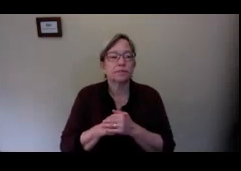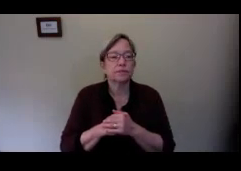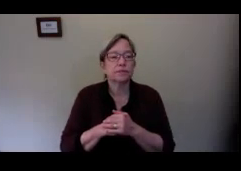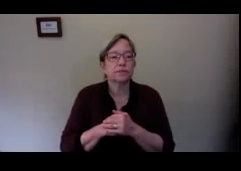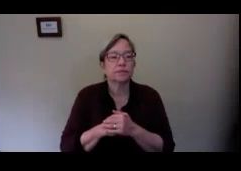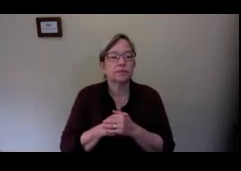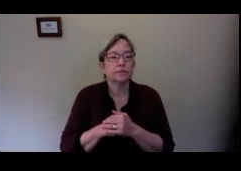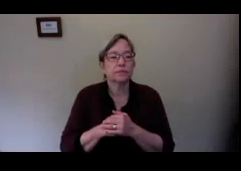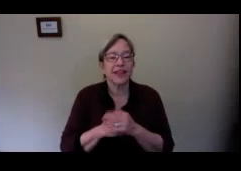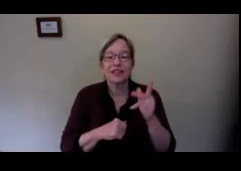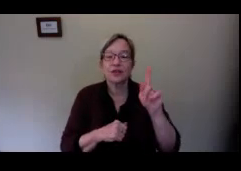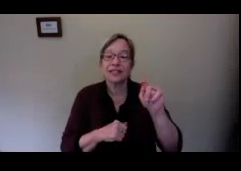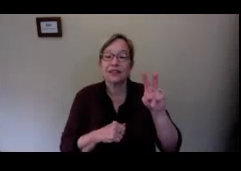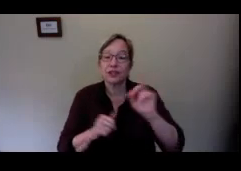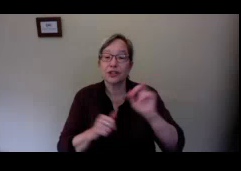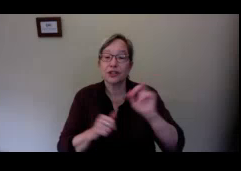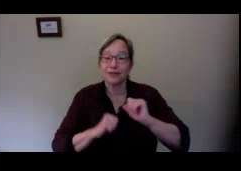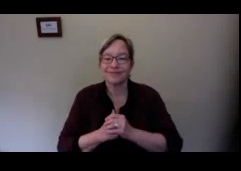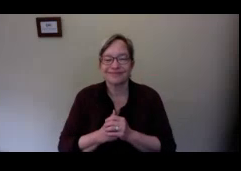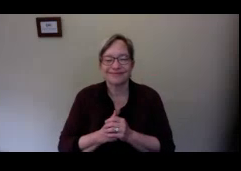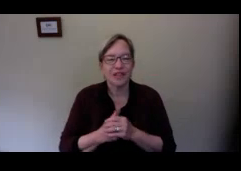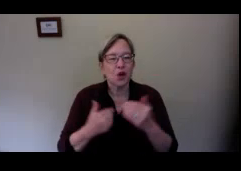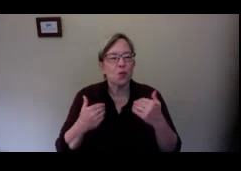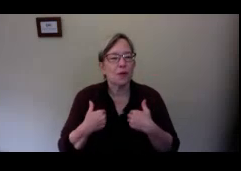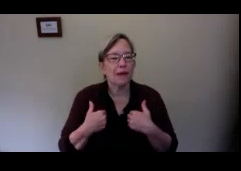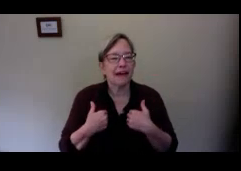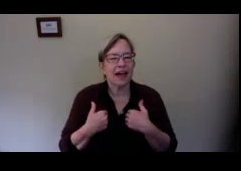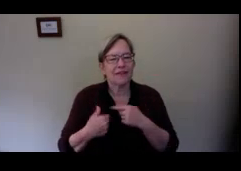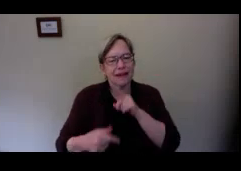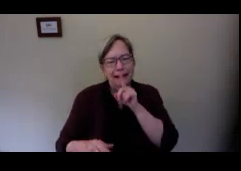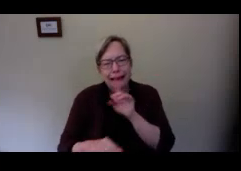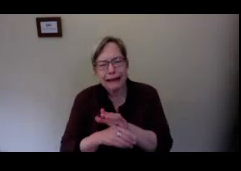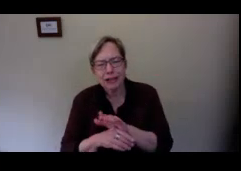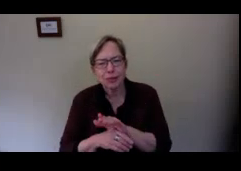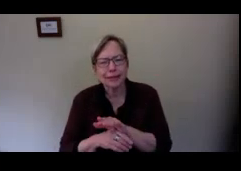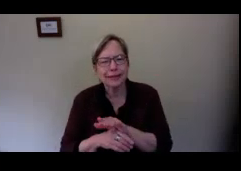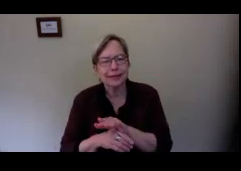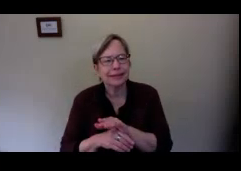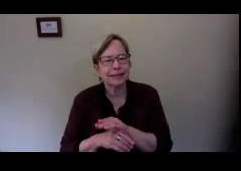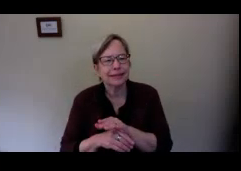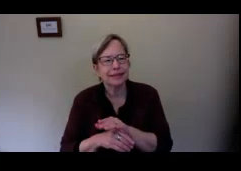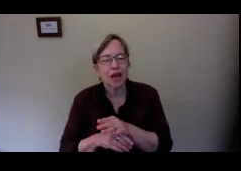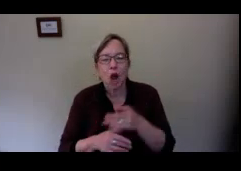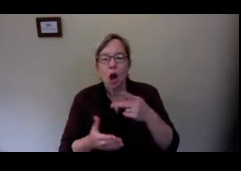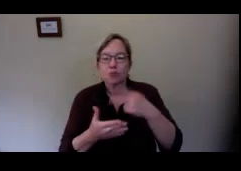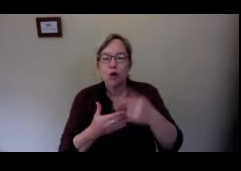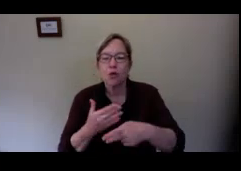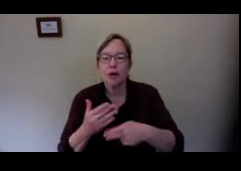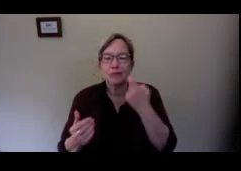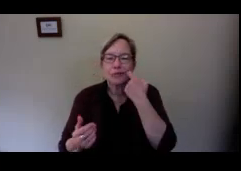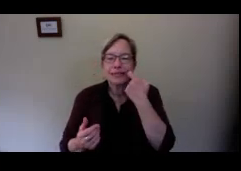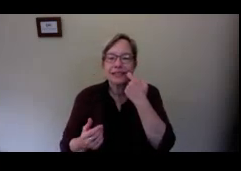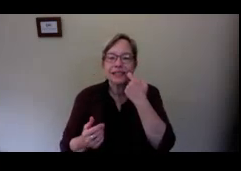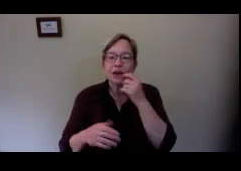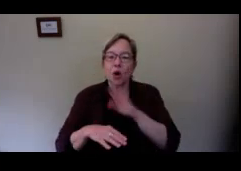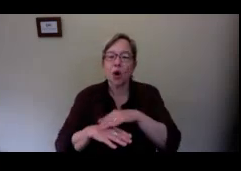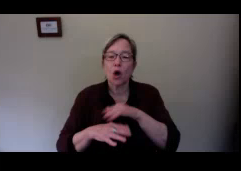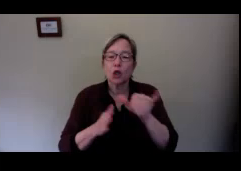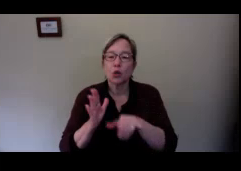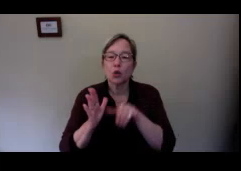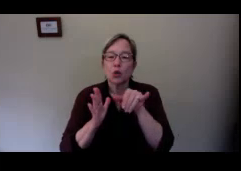cable television show. We have actually a program very recently that's on